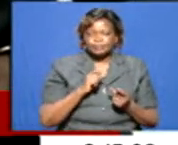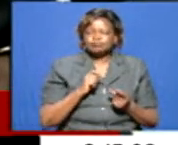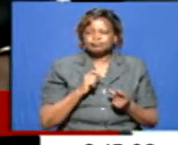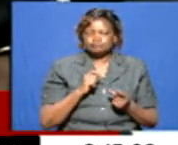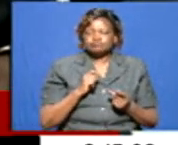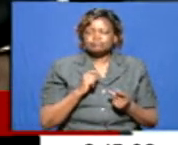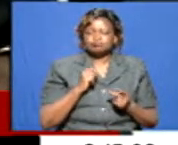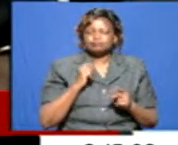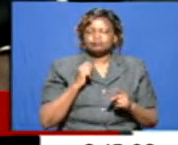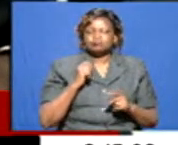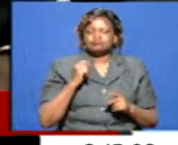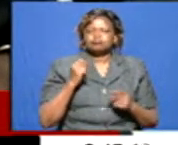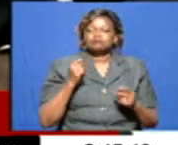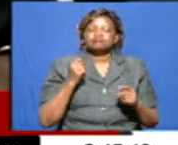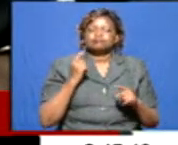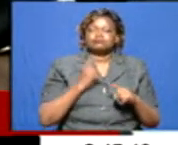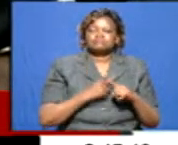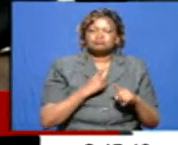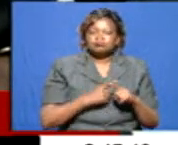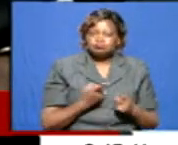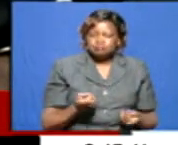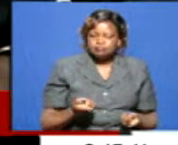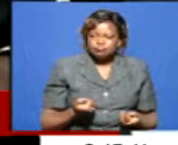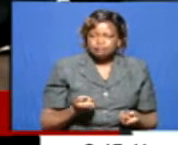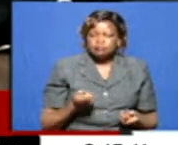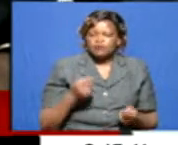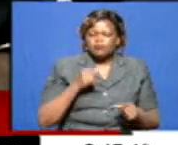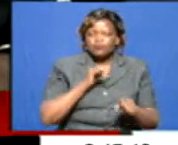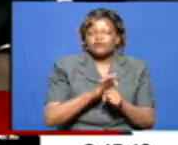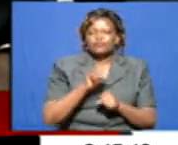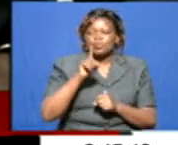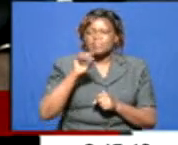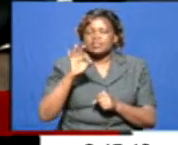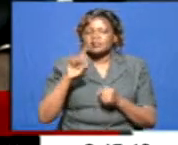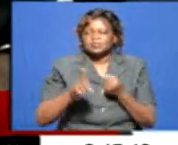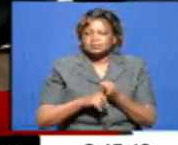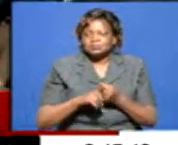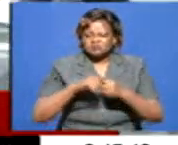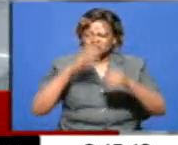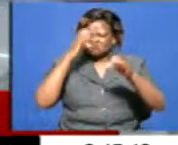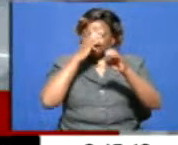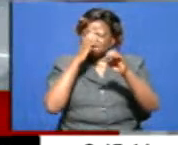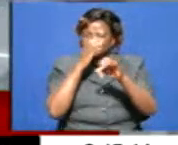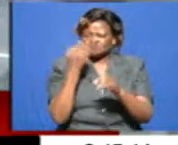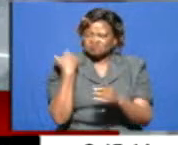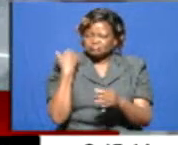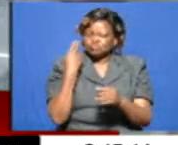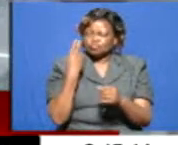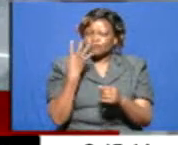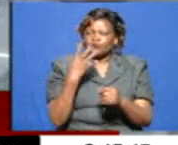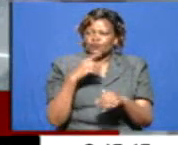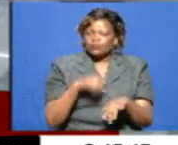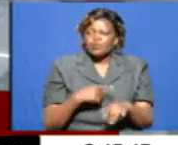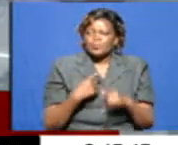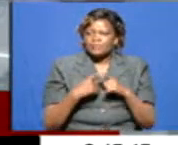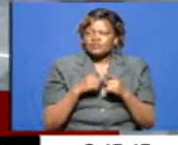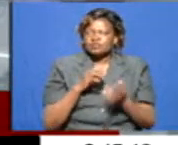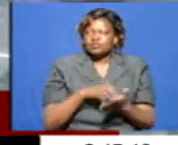from a sample size of 3,136 screened in the last 24 hours. The positivity rate is now